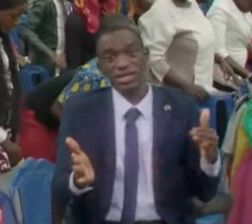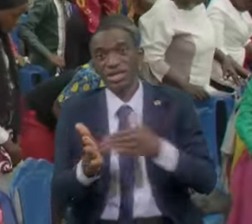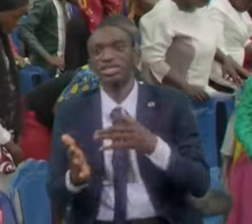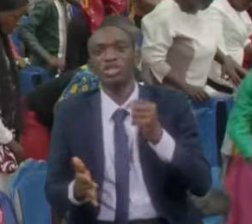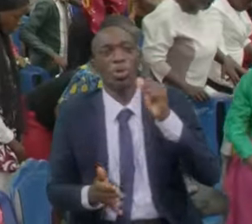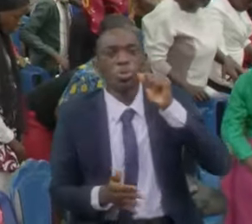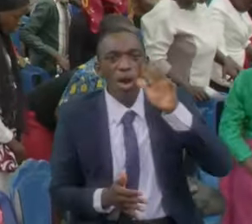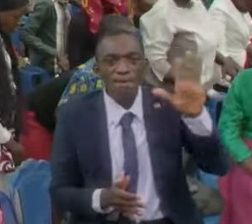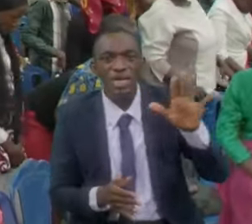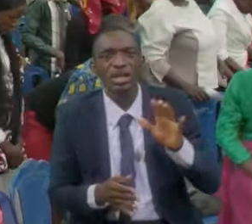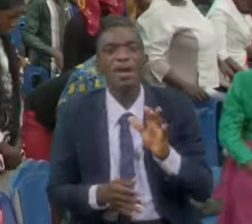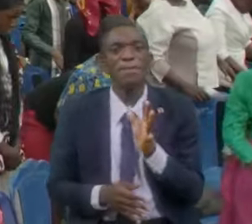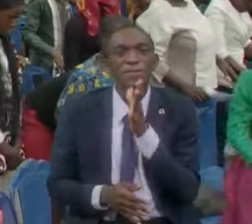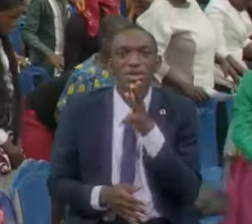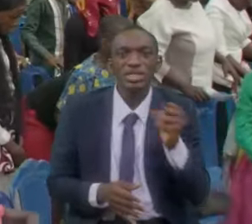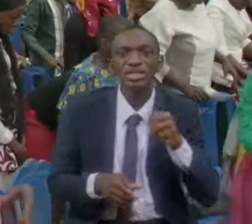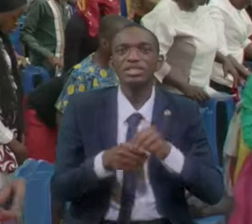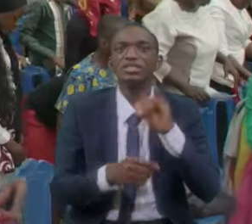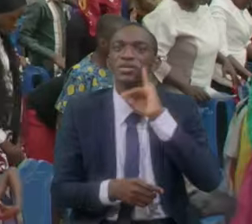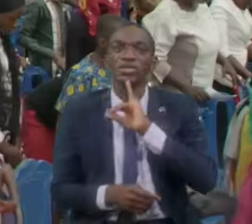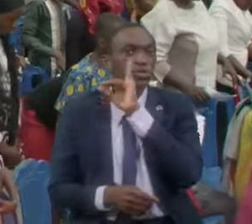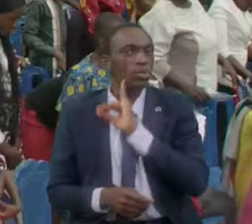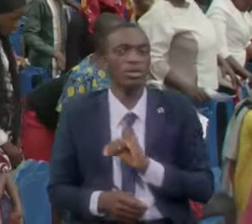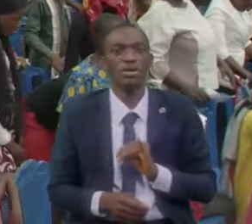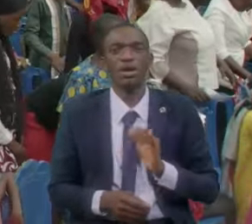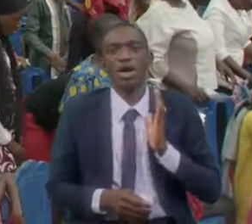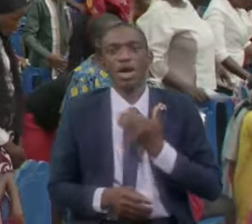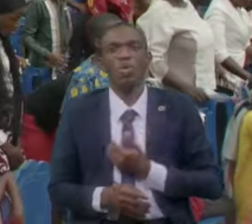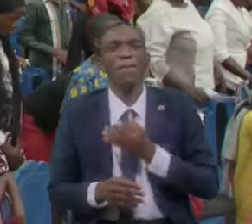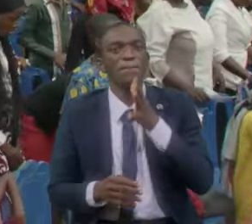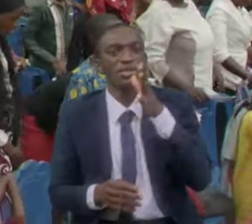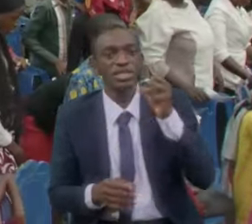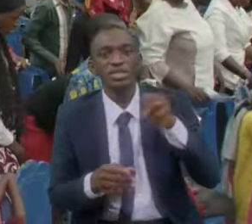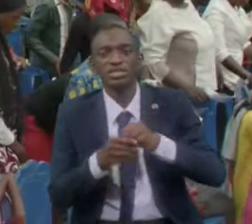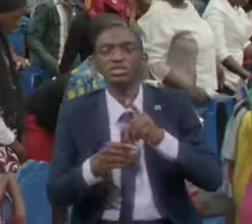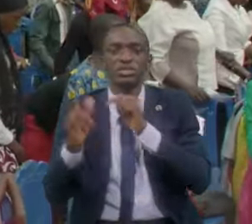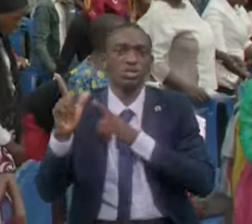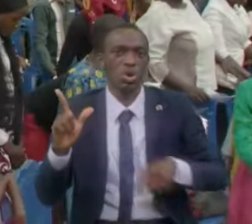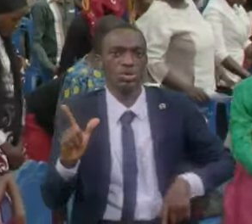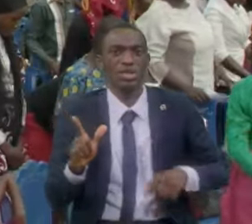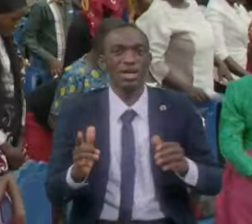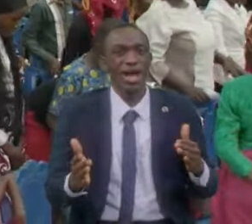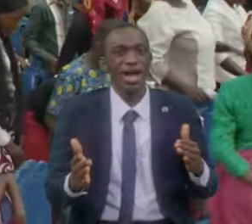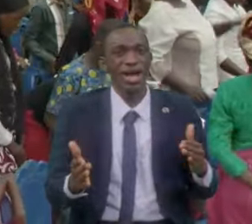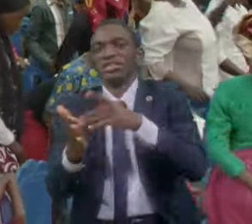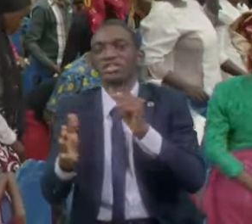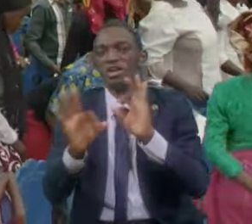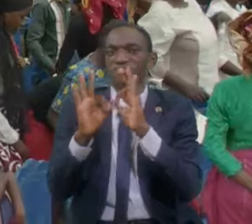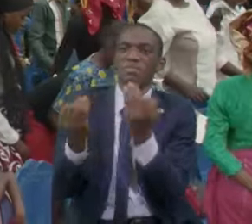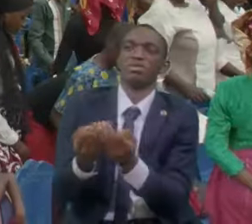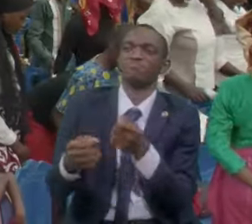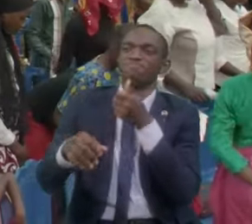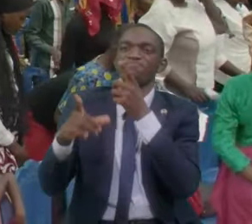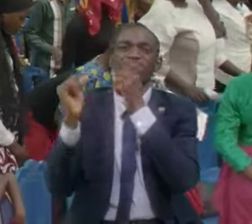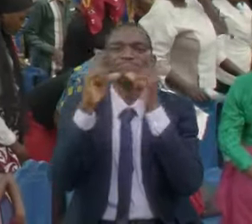mothers in Israel, our mothers in the Lord. Against their family. Gossiping.